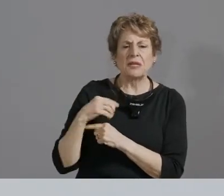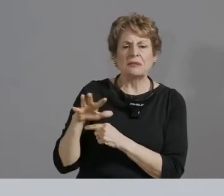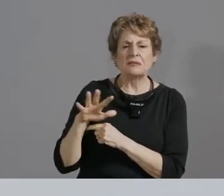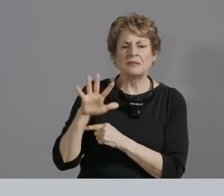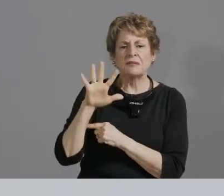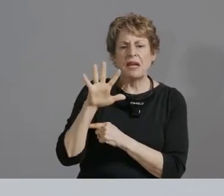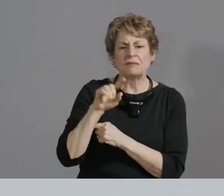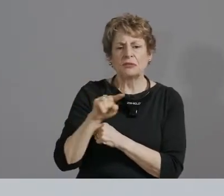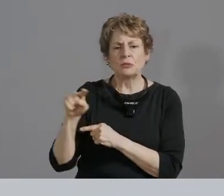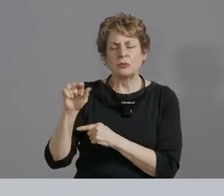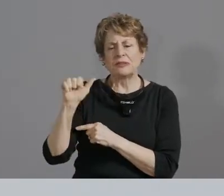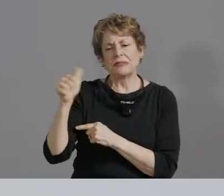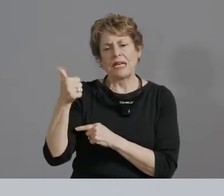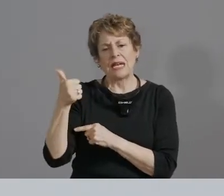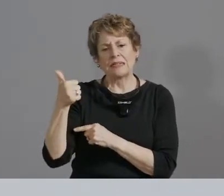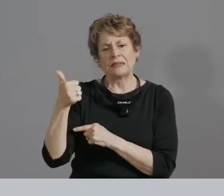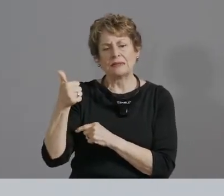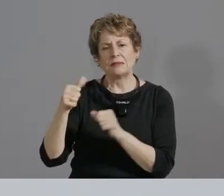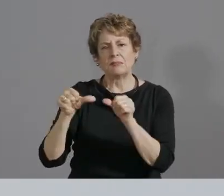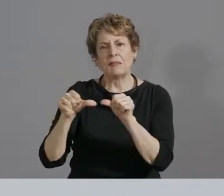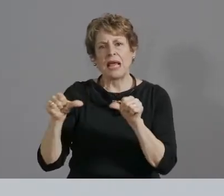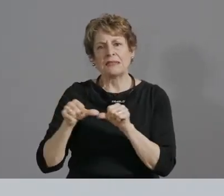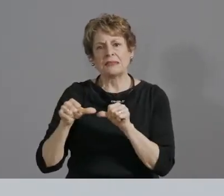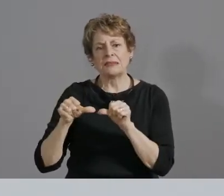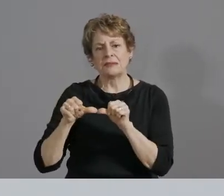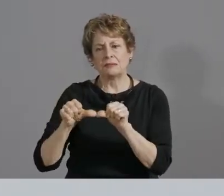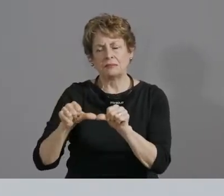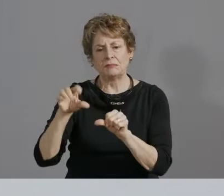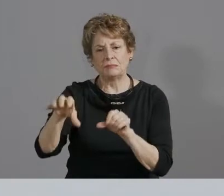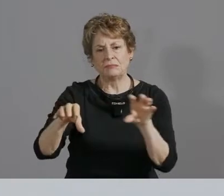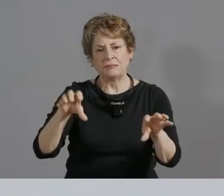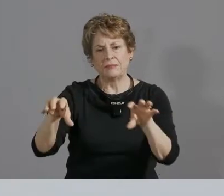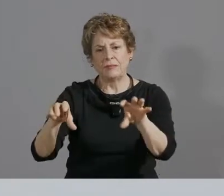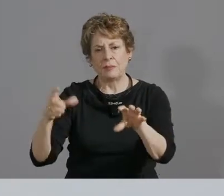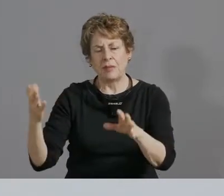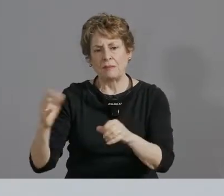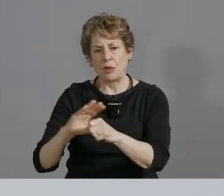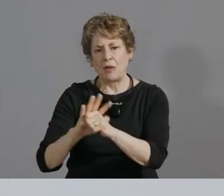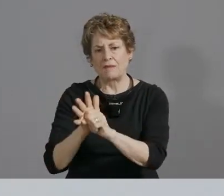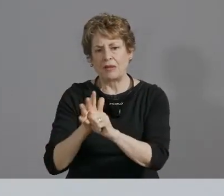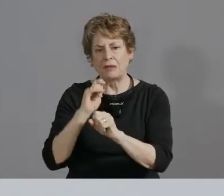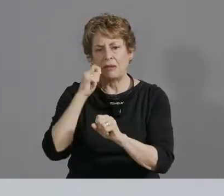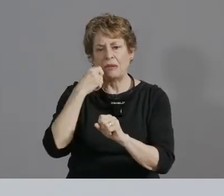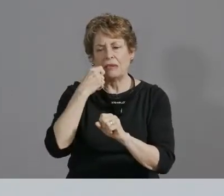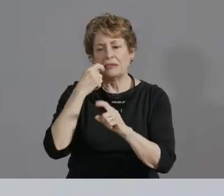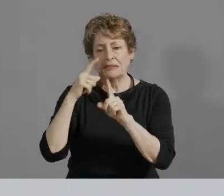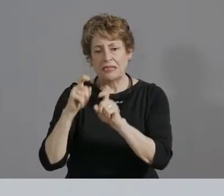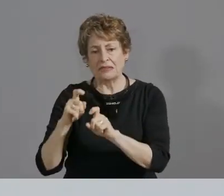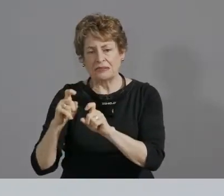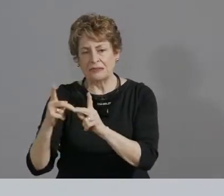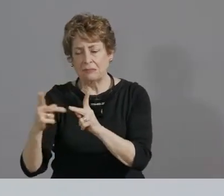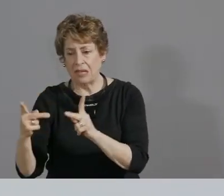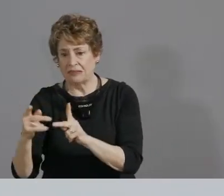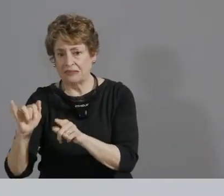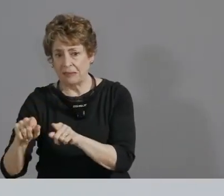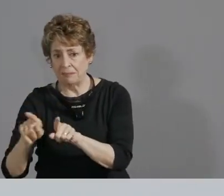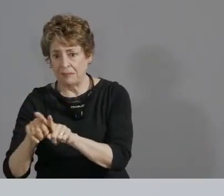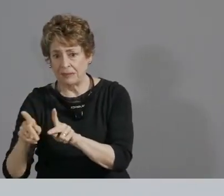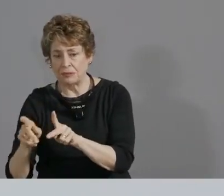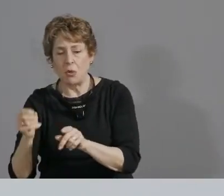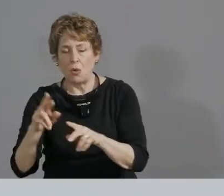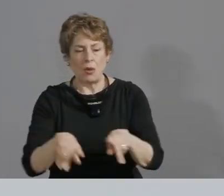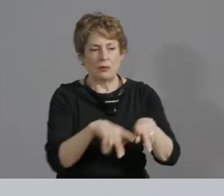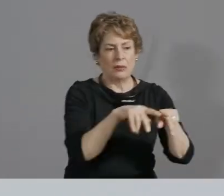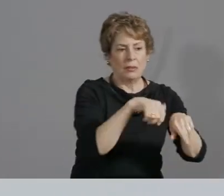be where the COVID-19 testing sites were, some of them may be new. But what we've asked them to do is to target them all